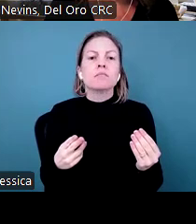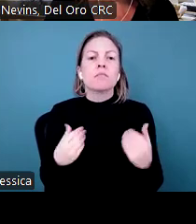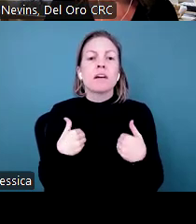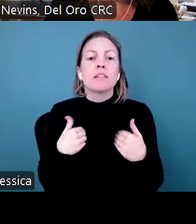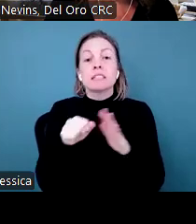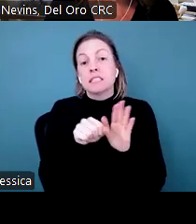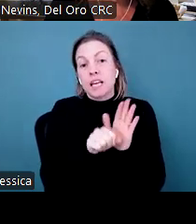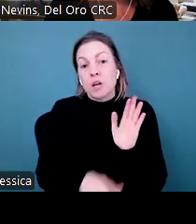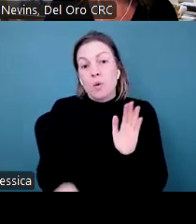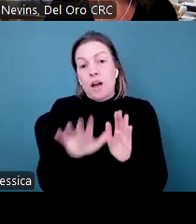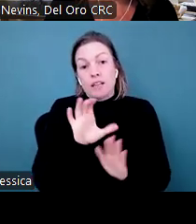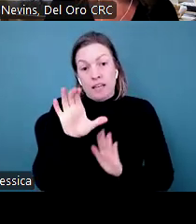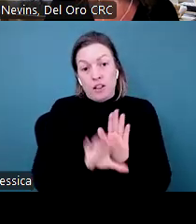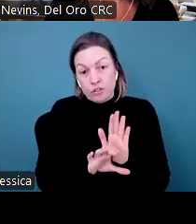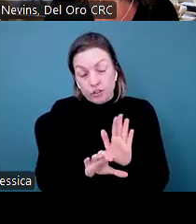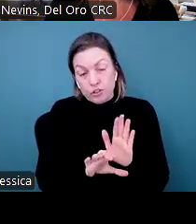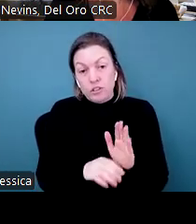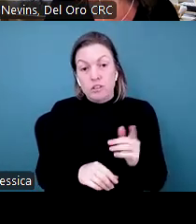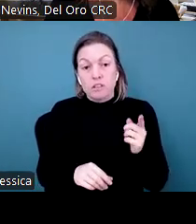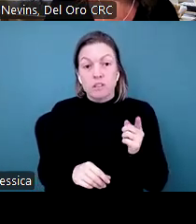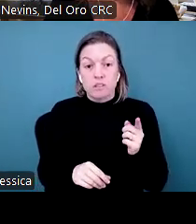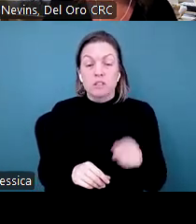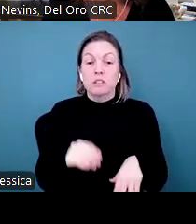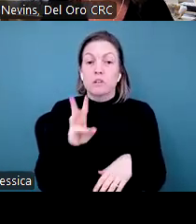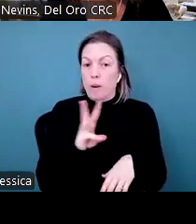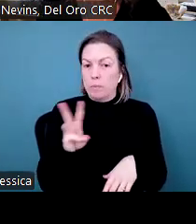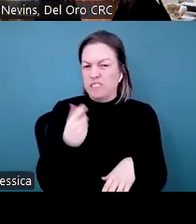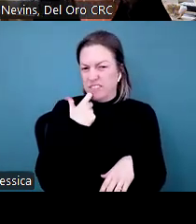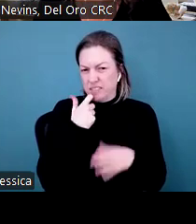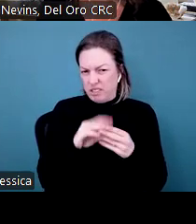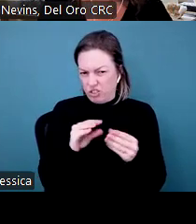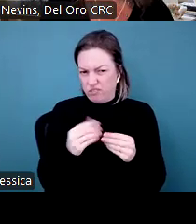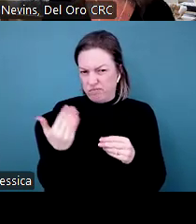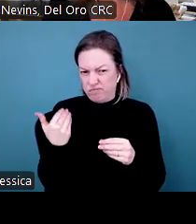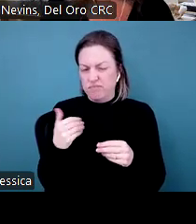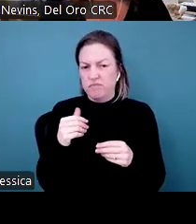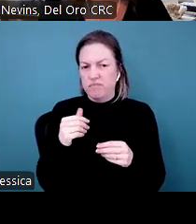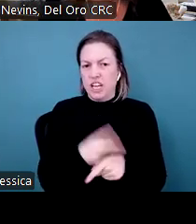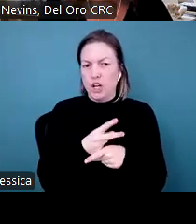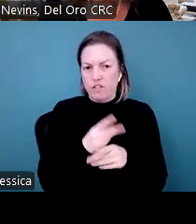statewide calendar. The website I mentioned earlier,